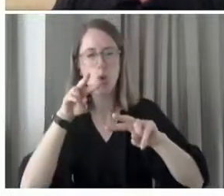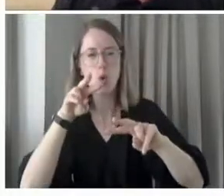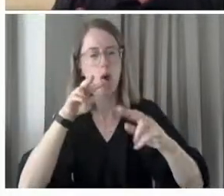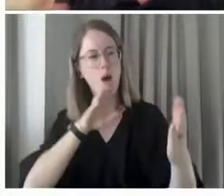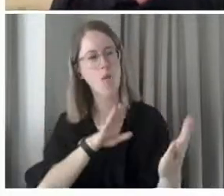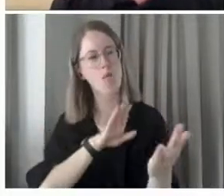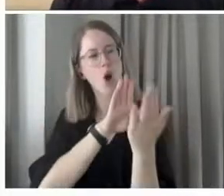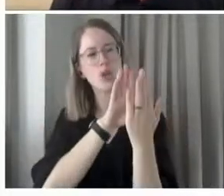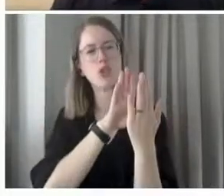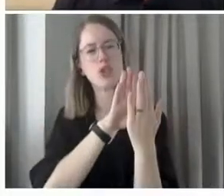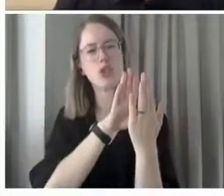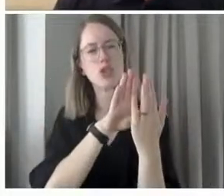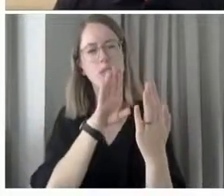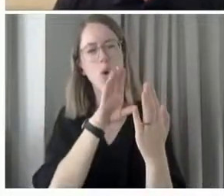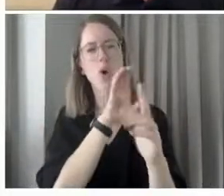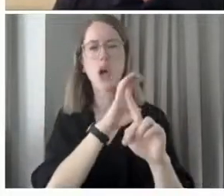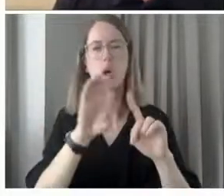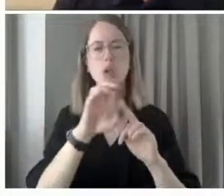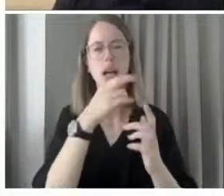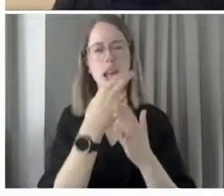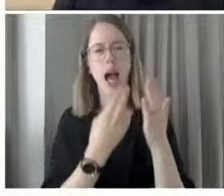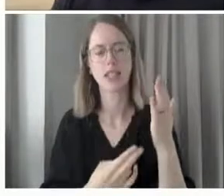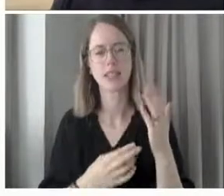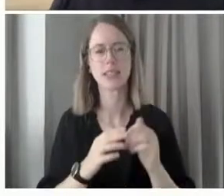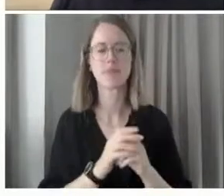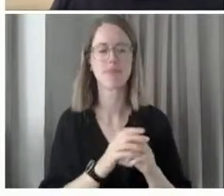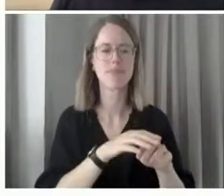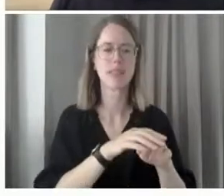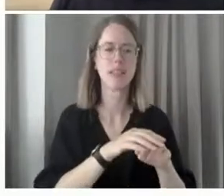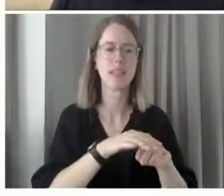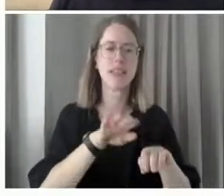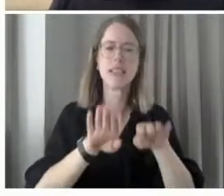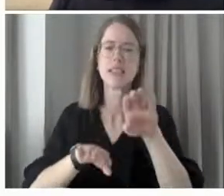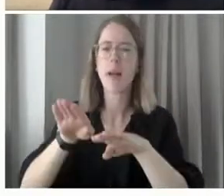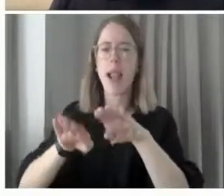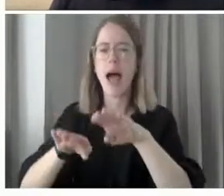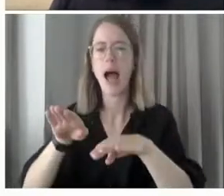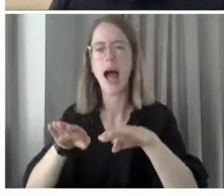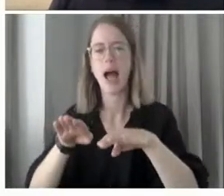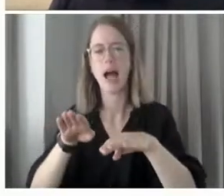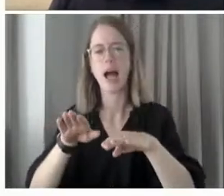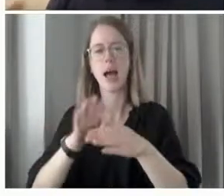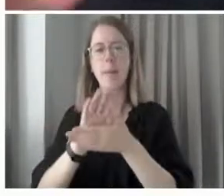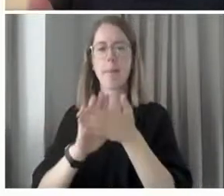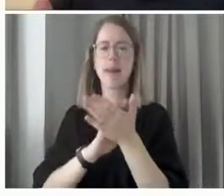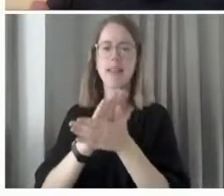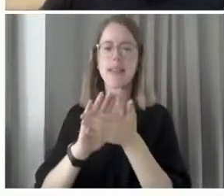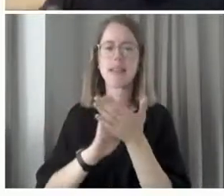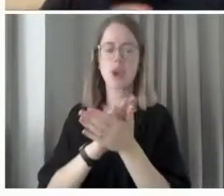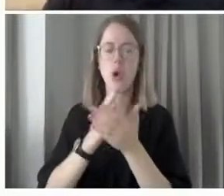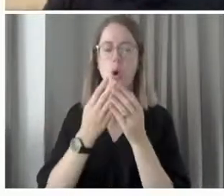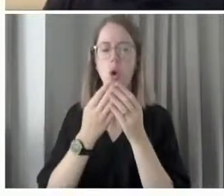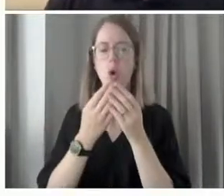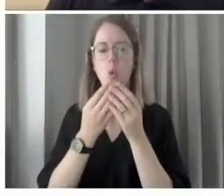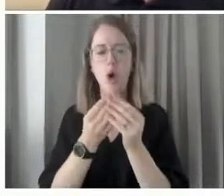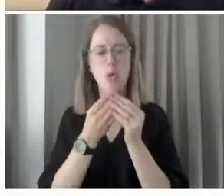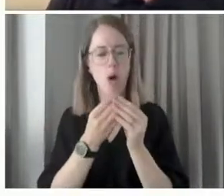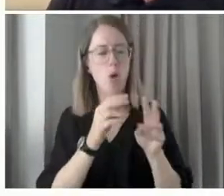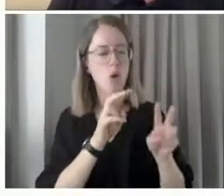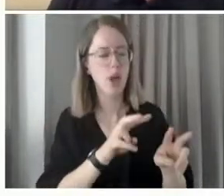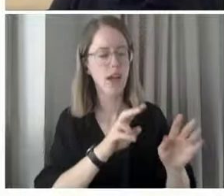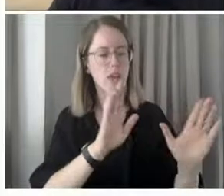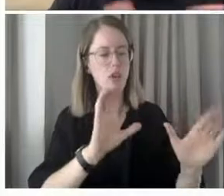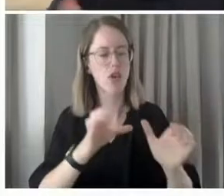in a similar way. And they're similar enough to each other to make it worthwhile addressing them as a group. And